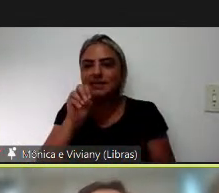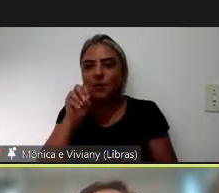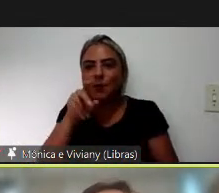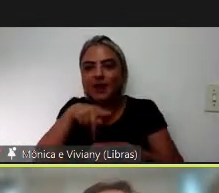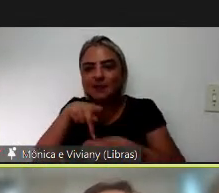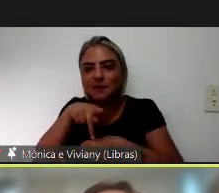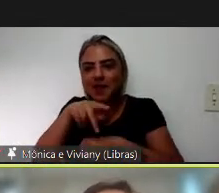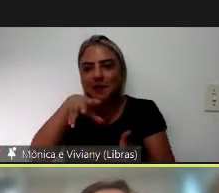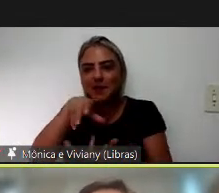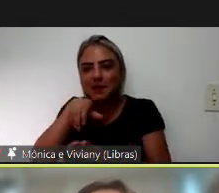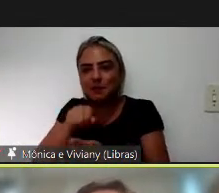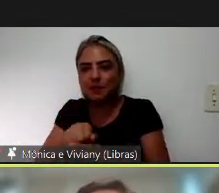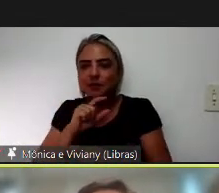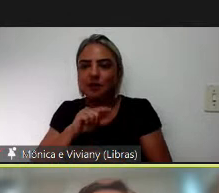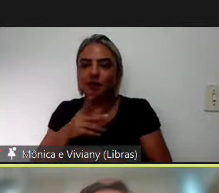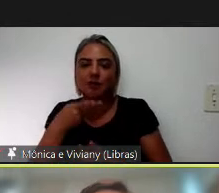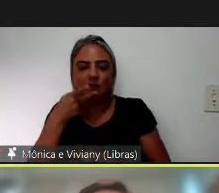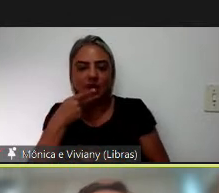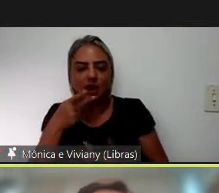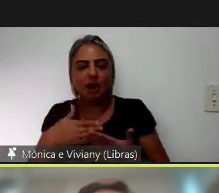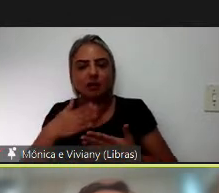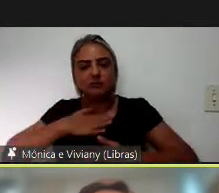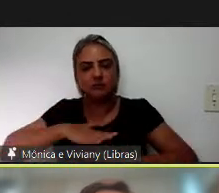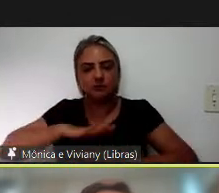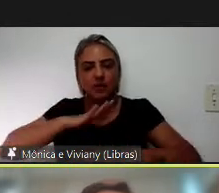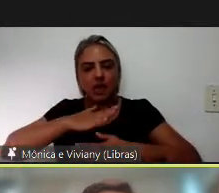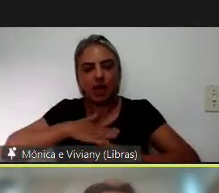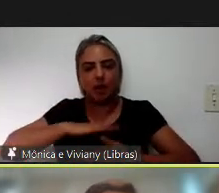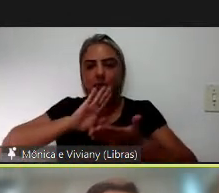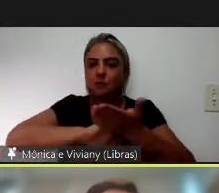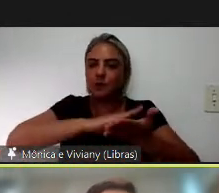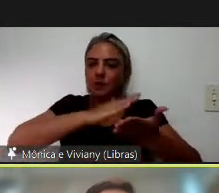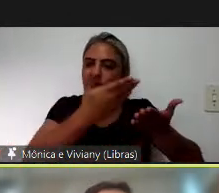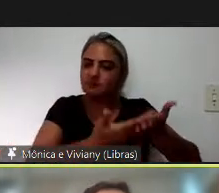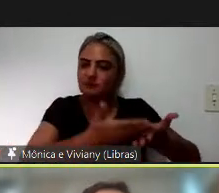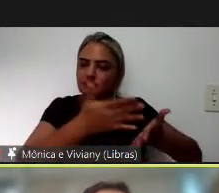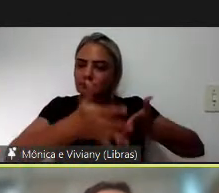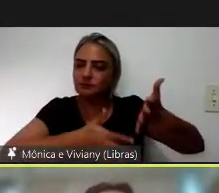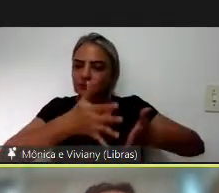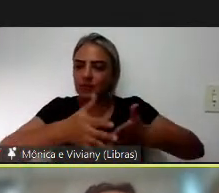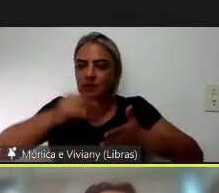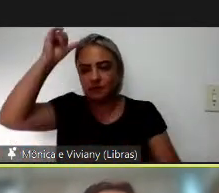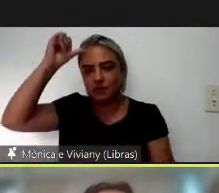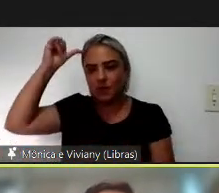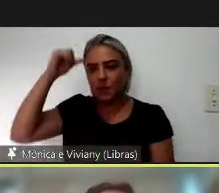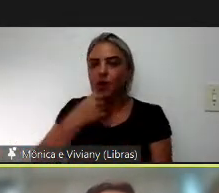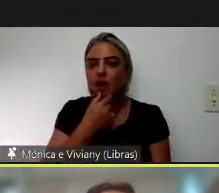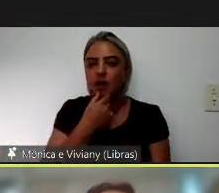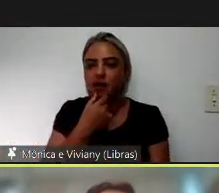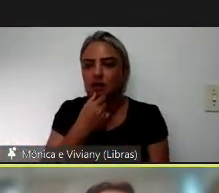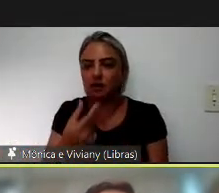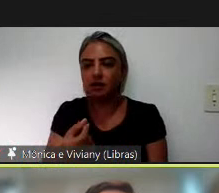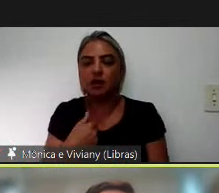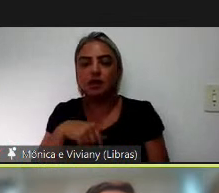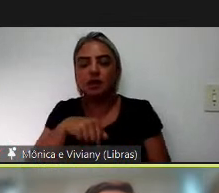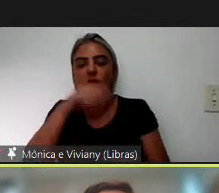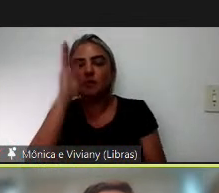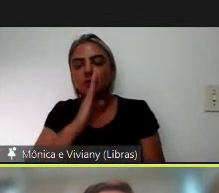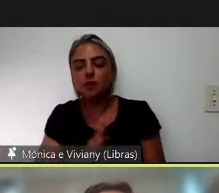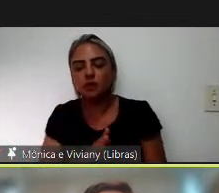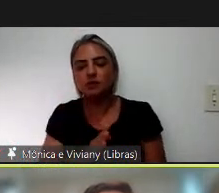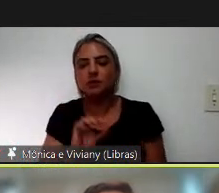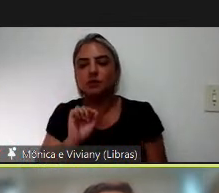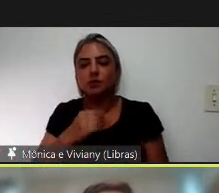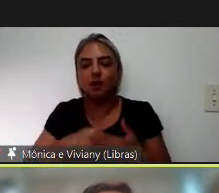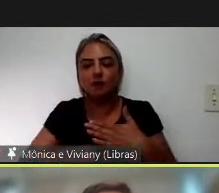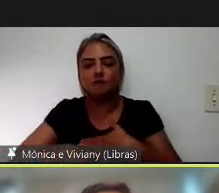people from 50 countries here. We'd like to talk about slowly for the translation to be able to help us. But in